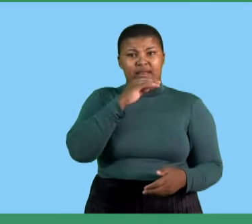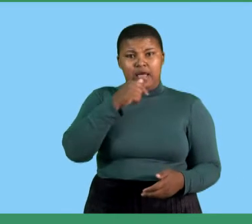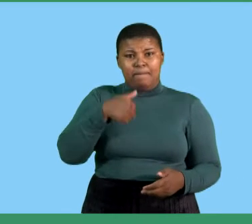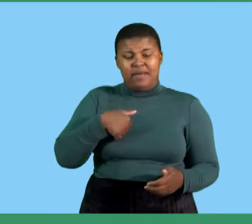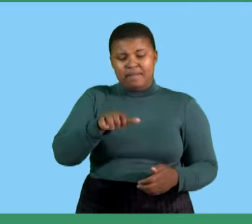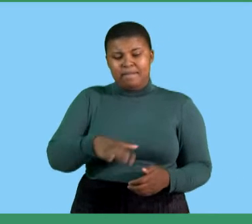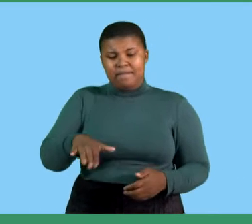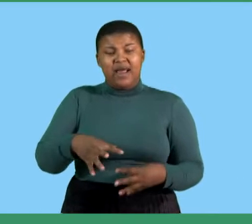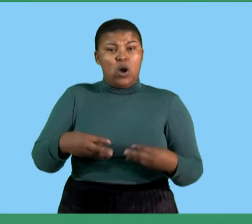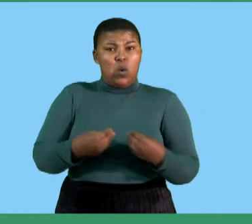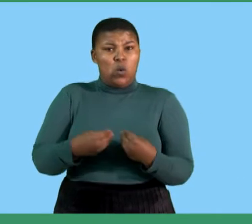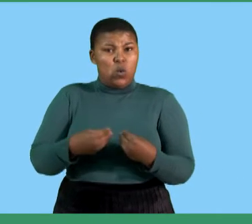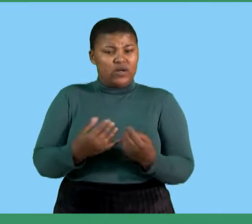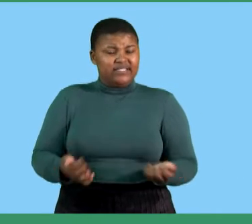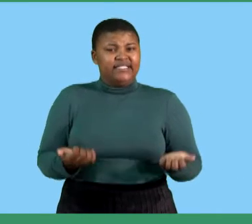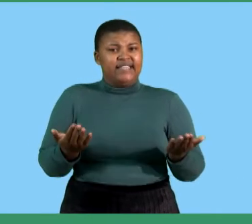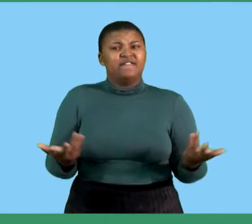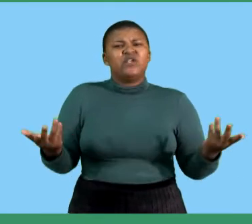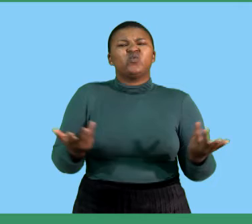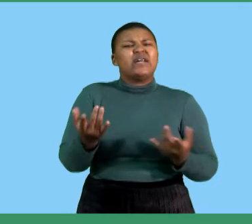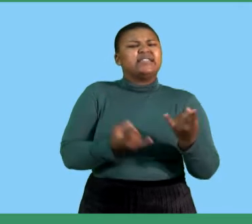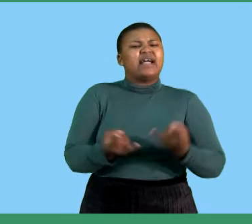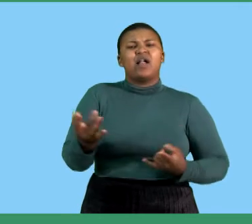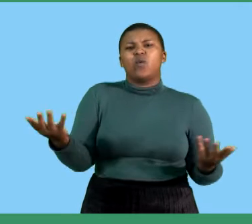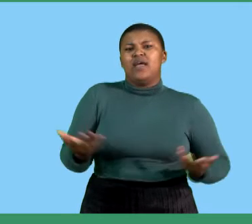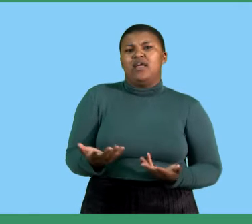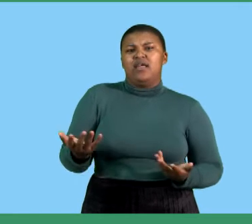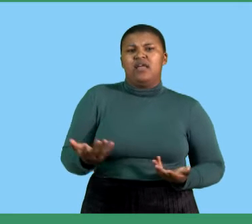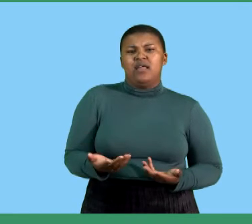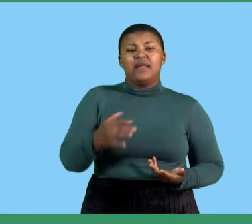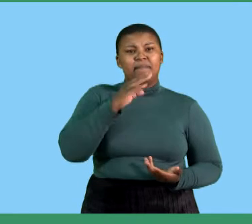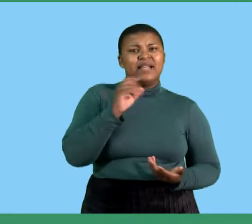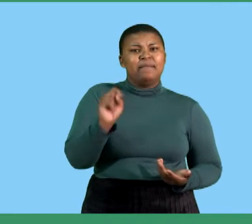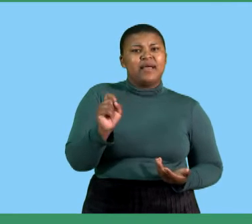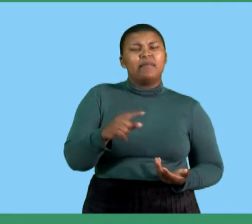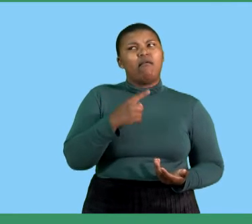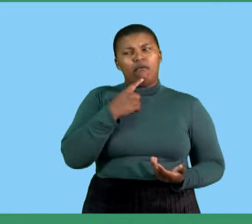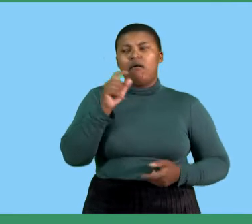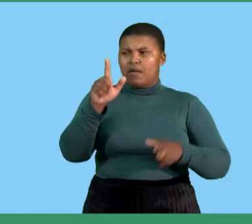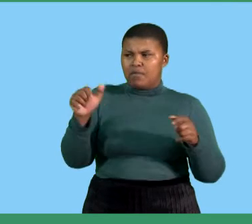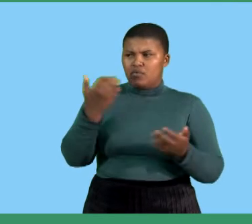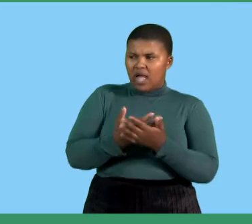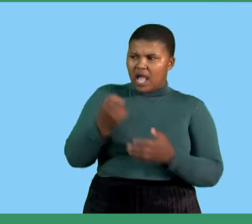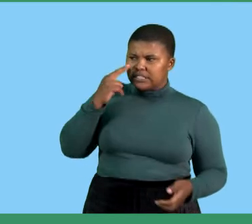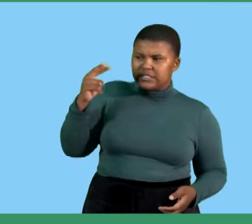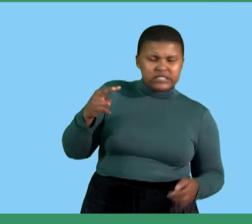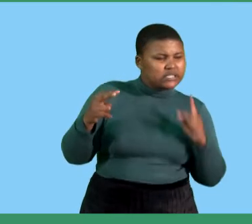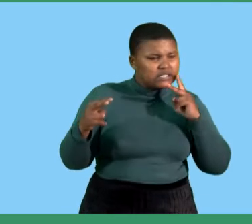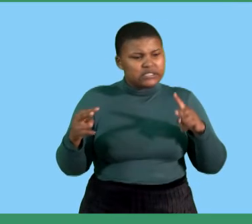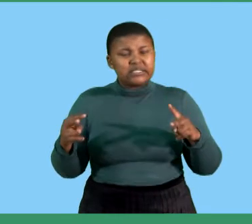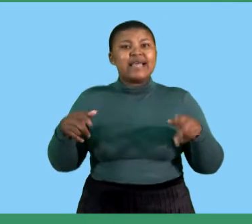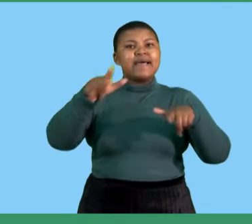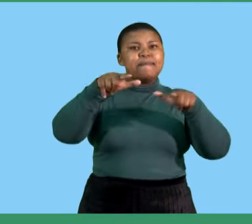where goods and services are sold. So obviously you need to be in a place where it's visible, where it's closer to your customers, where you